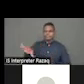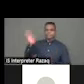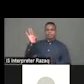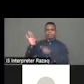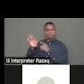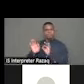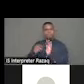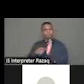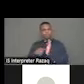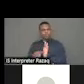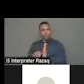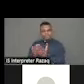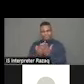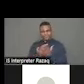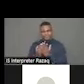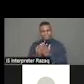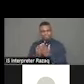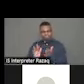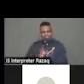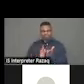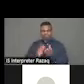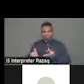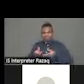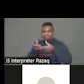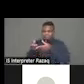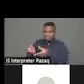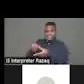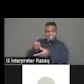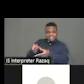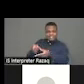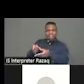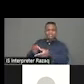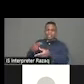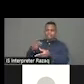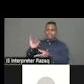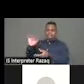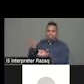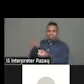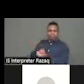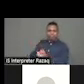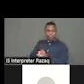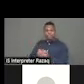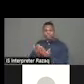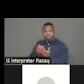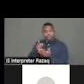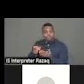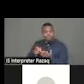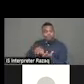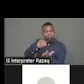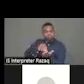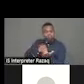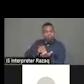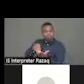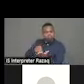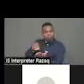and each tablet has different audio storybooks and adapted English content